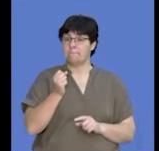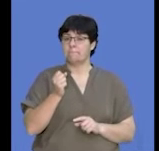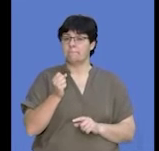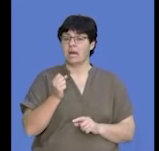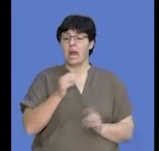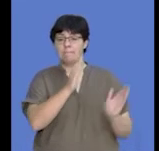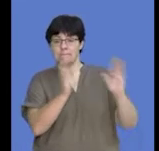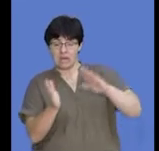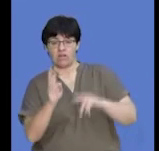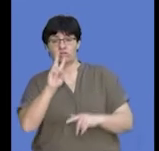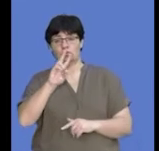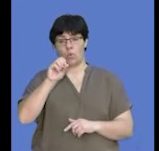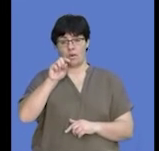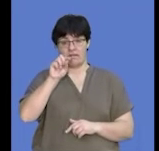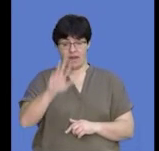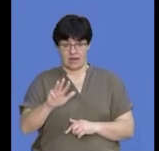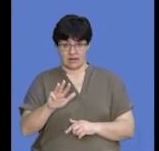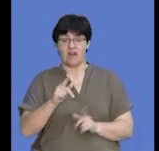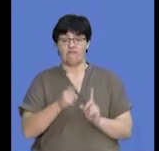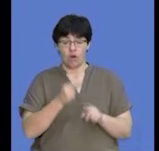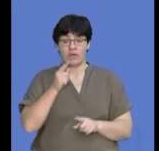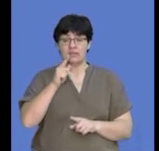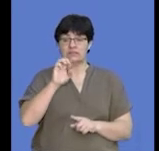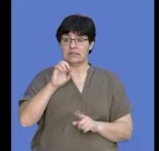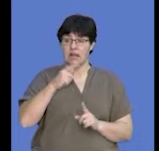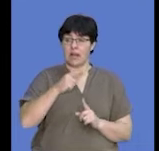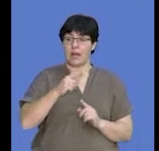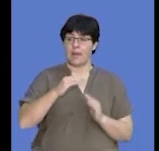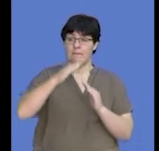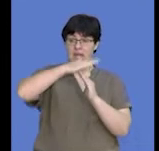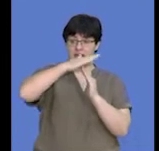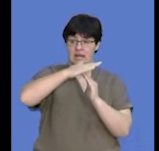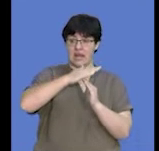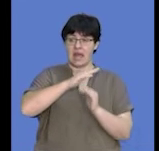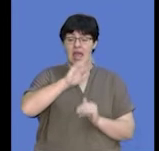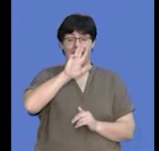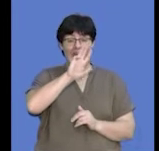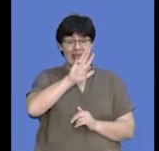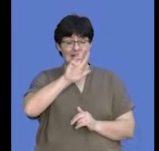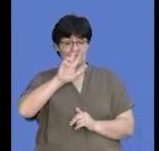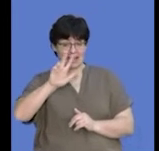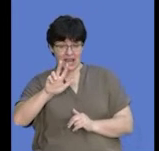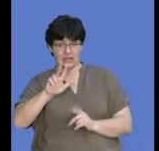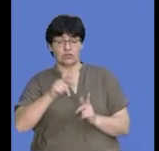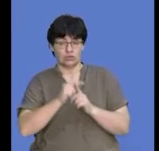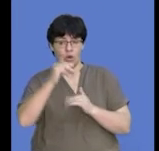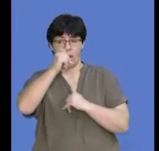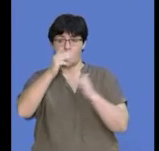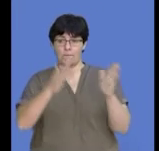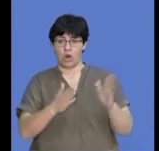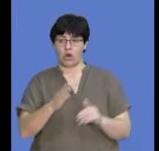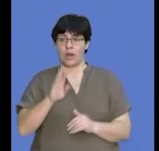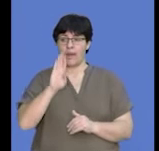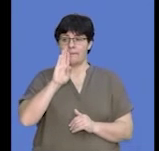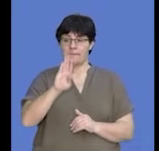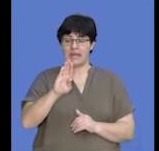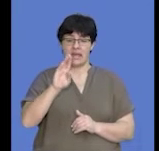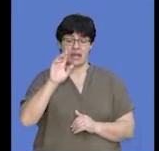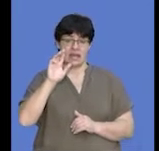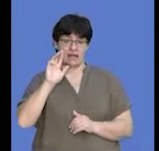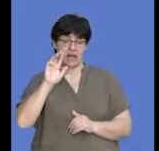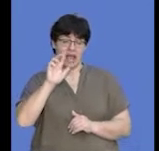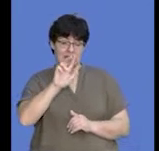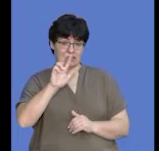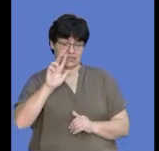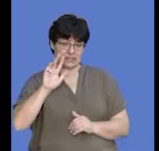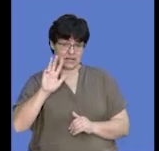for 2019 from trig beacon 89 to block B9 where there's trig beacon 83.